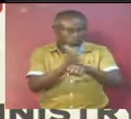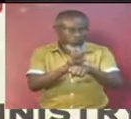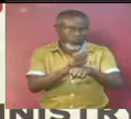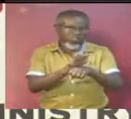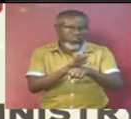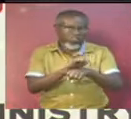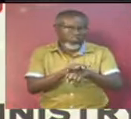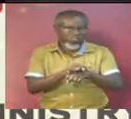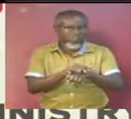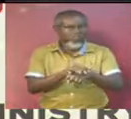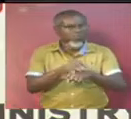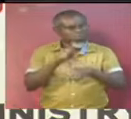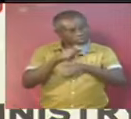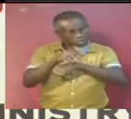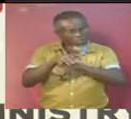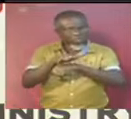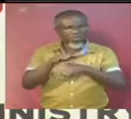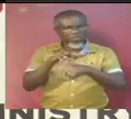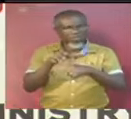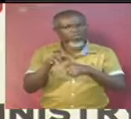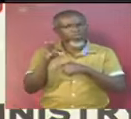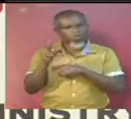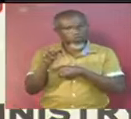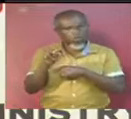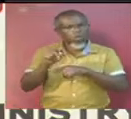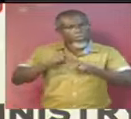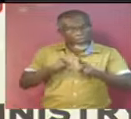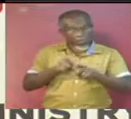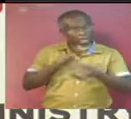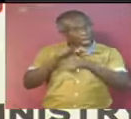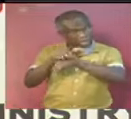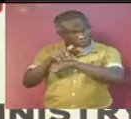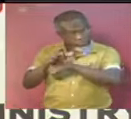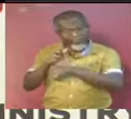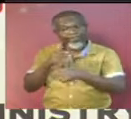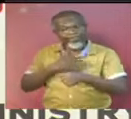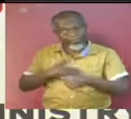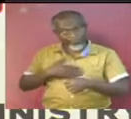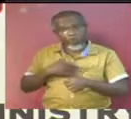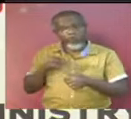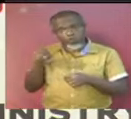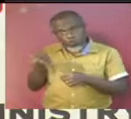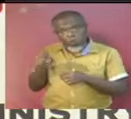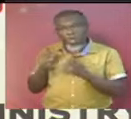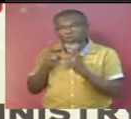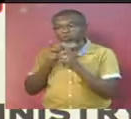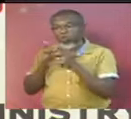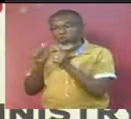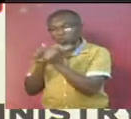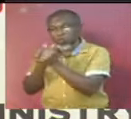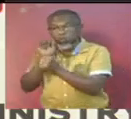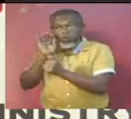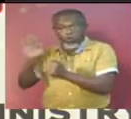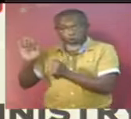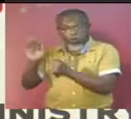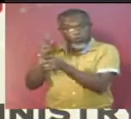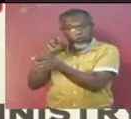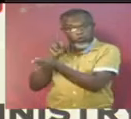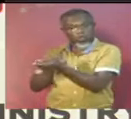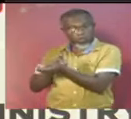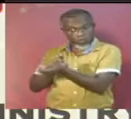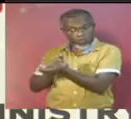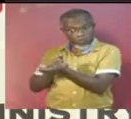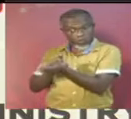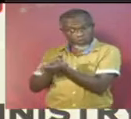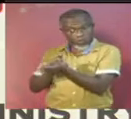vaccine. What I would advise is you speak with your healthcare professional with respect to what your specific allergies are